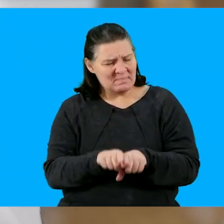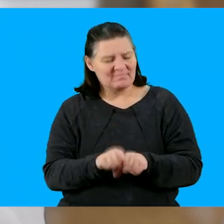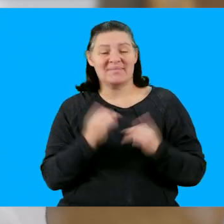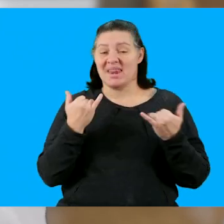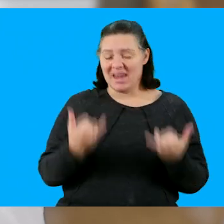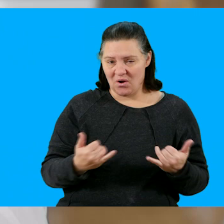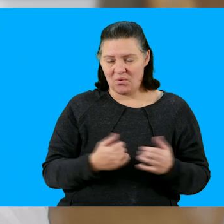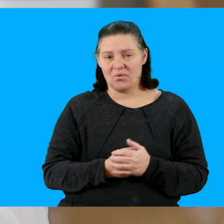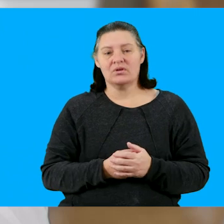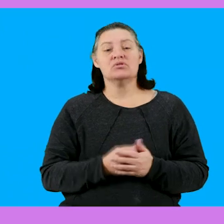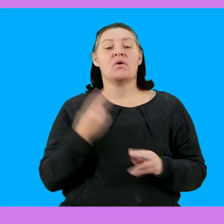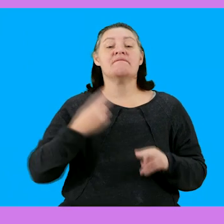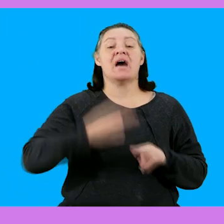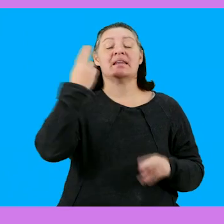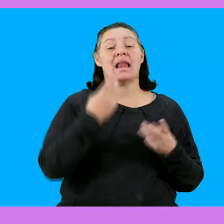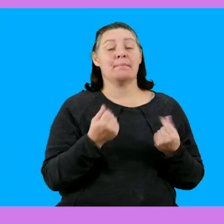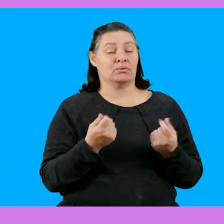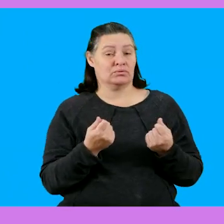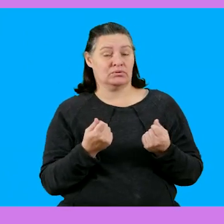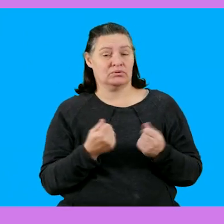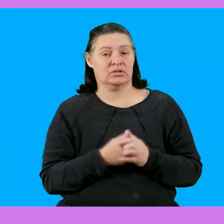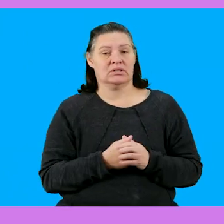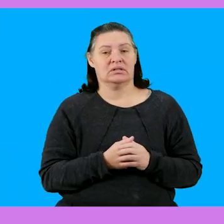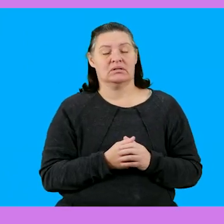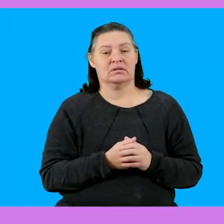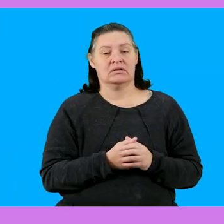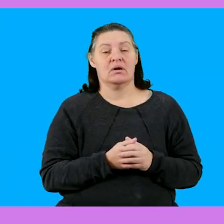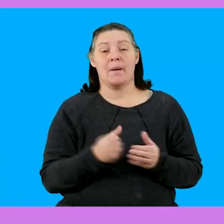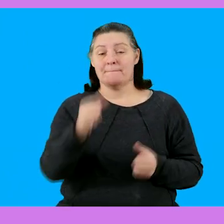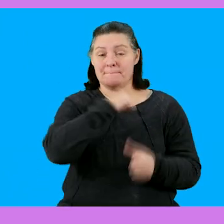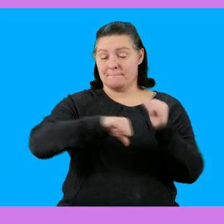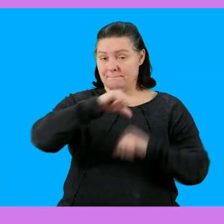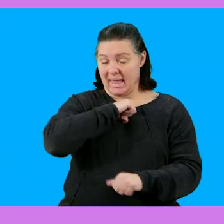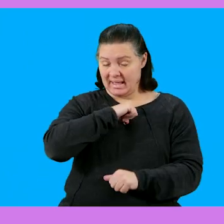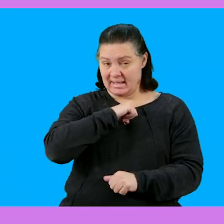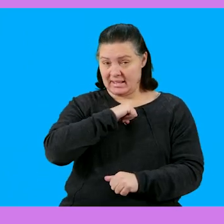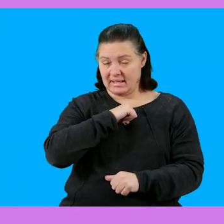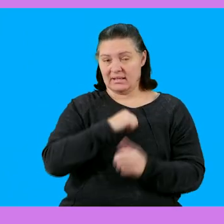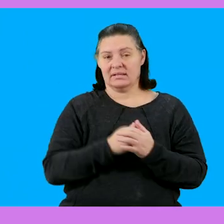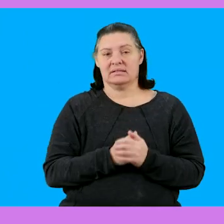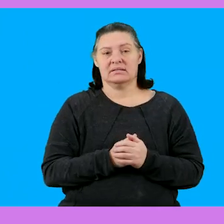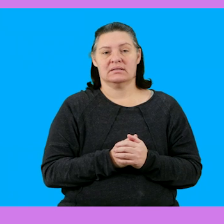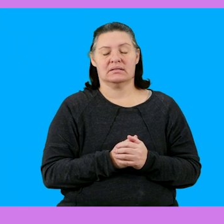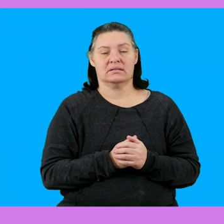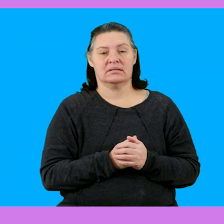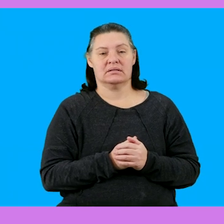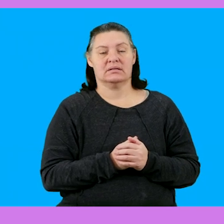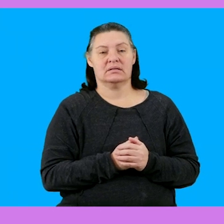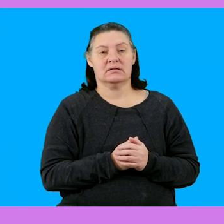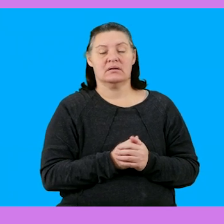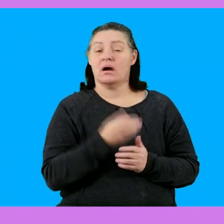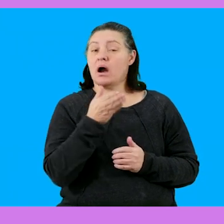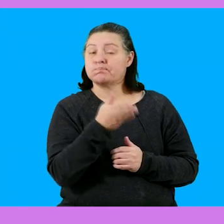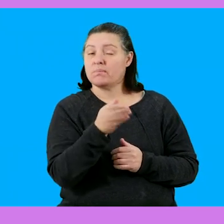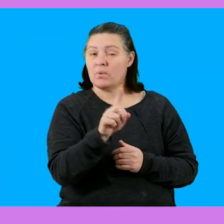agree. So therefore, and I'll write it here, the final amount that he'll get back, right? What will that